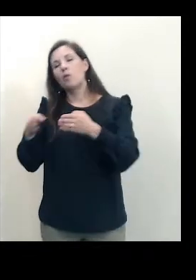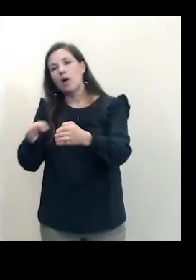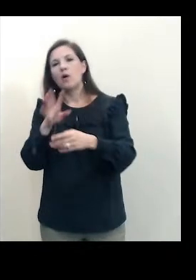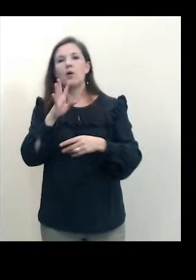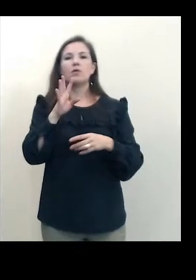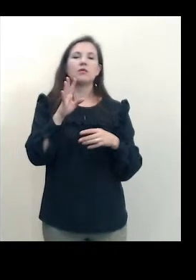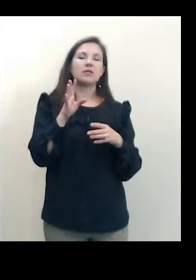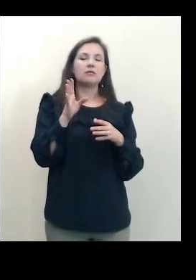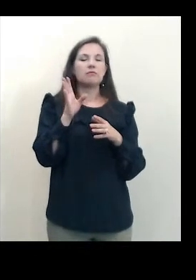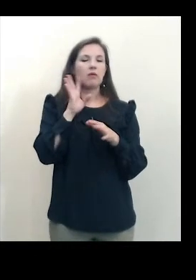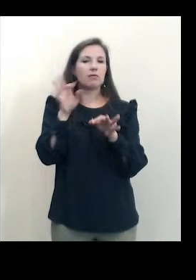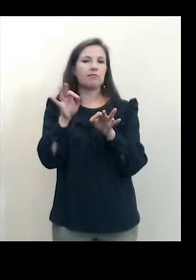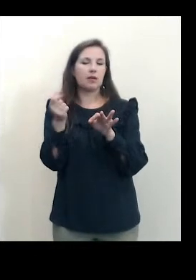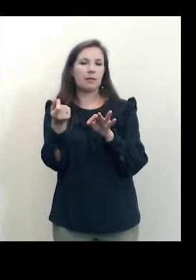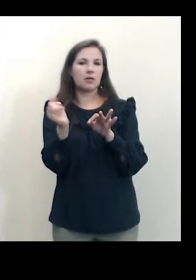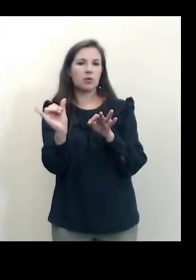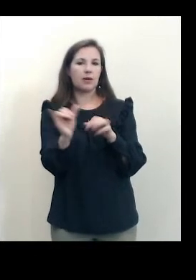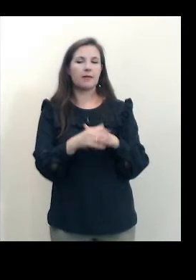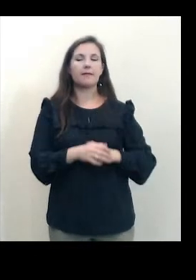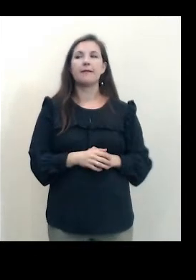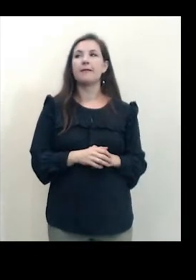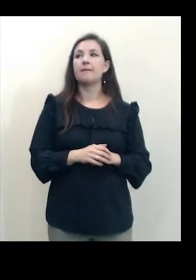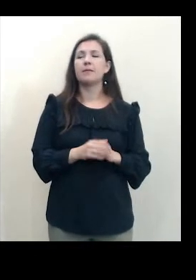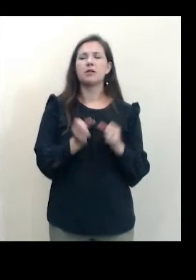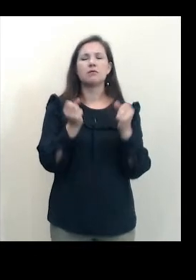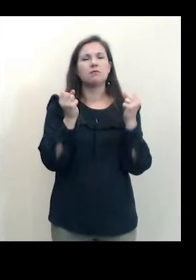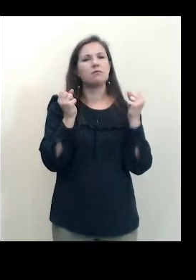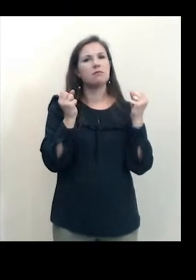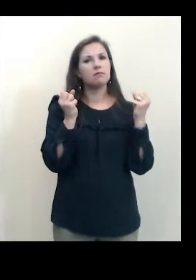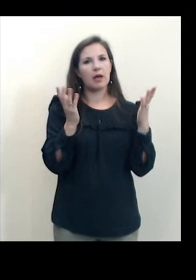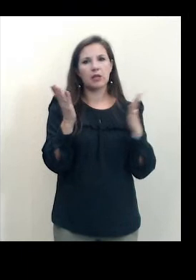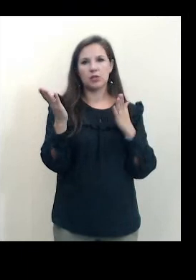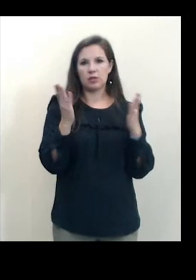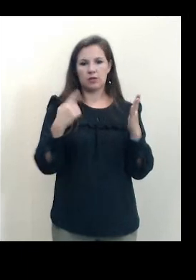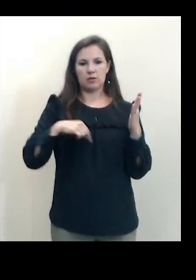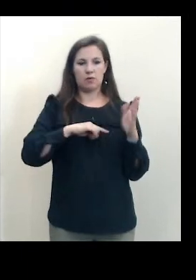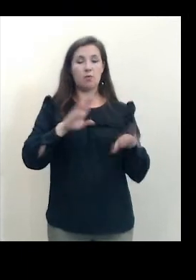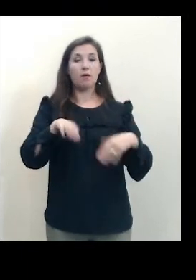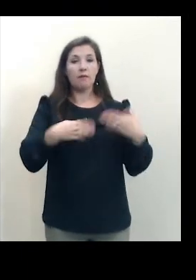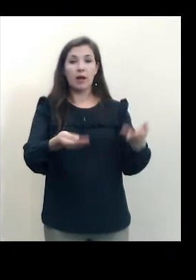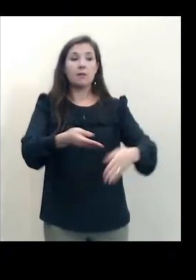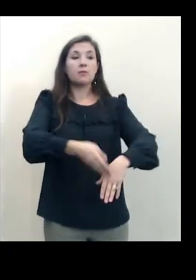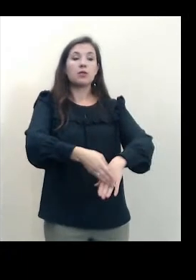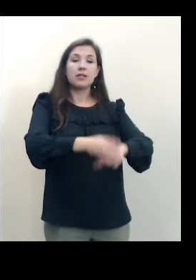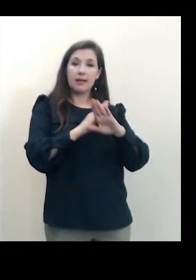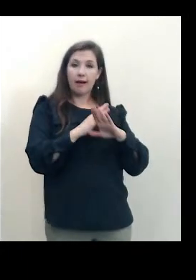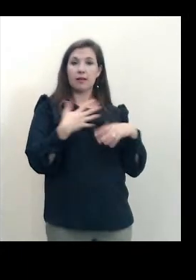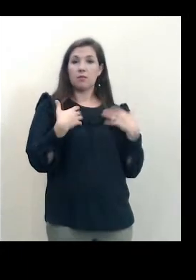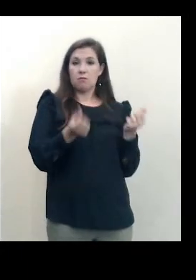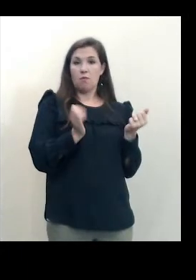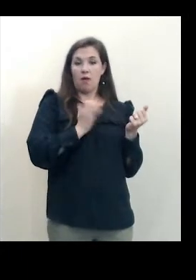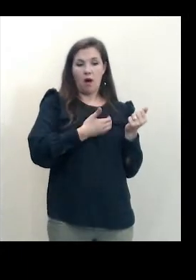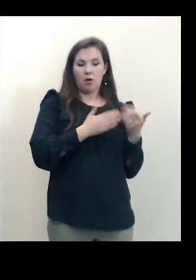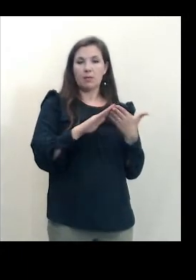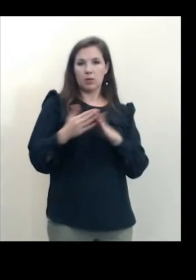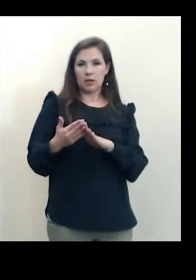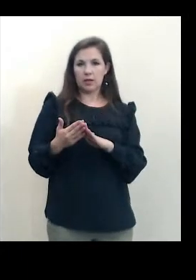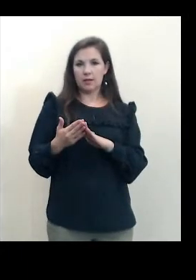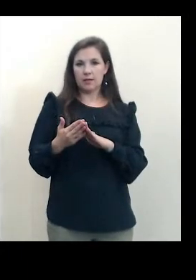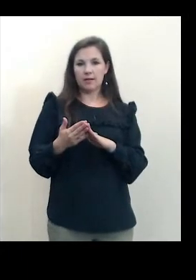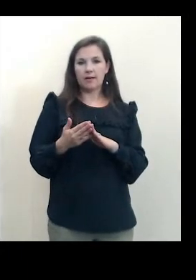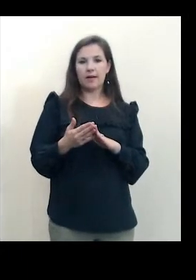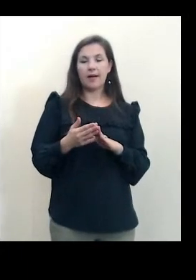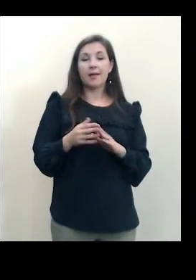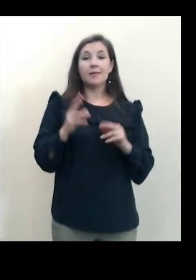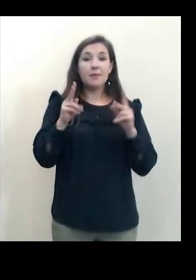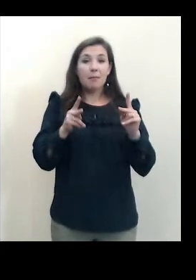about roads as well. But there's a lot of services that county government provides to protect the welfare of our community. I think people found out a lot